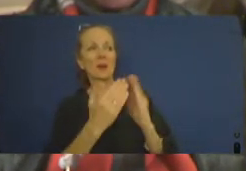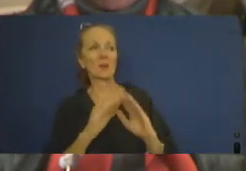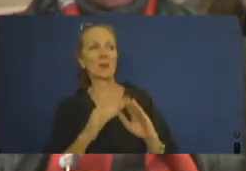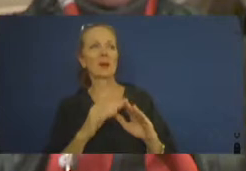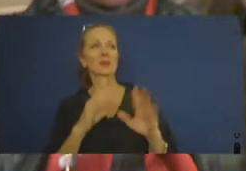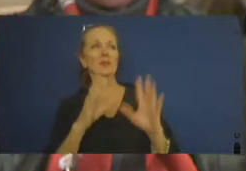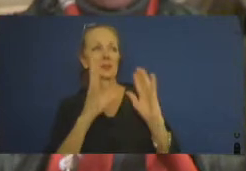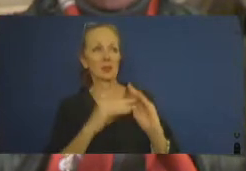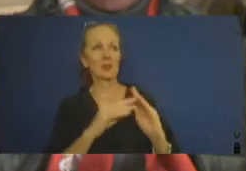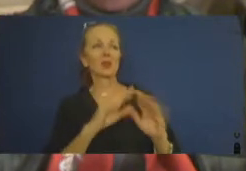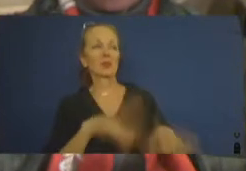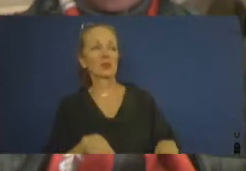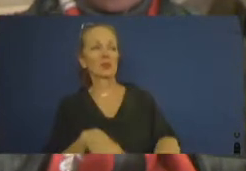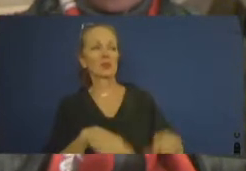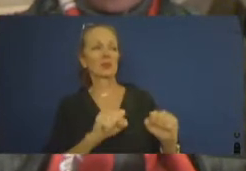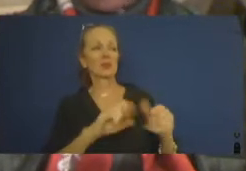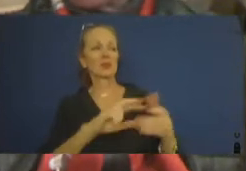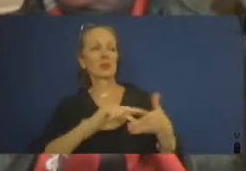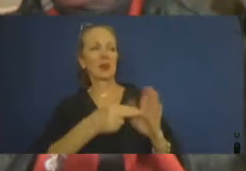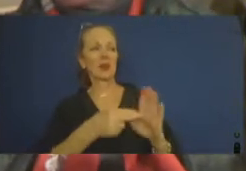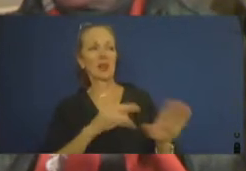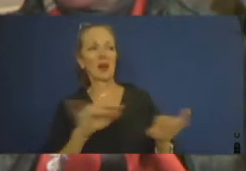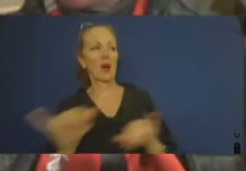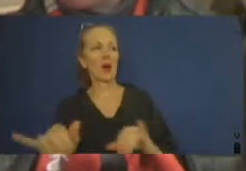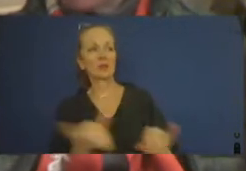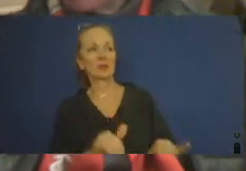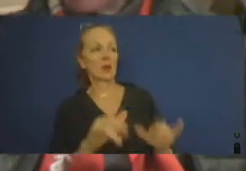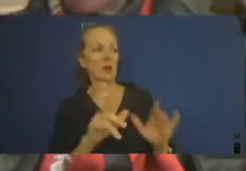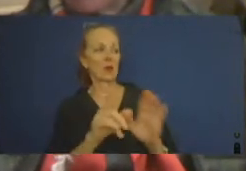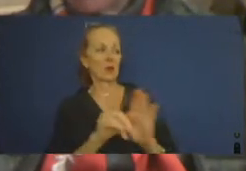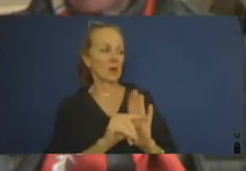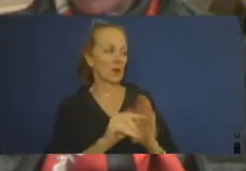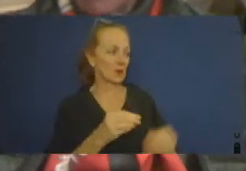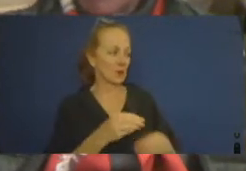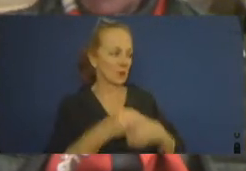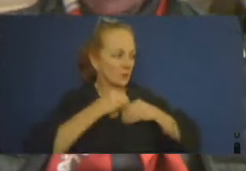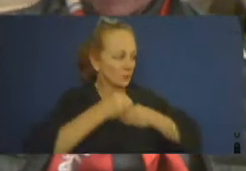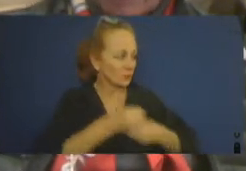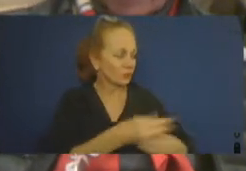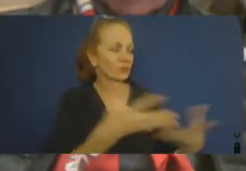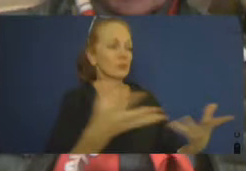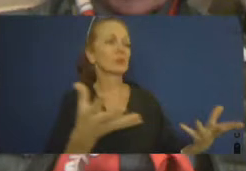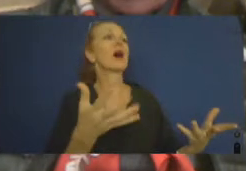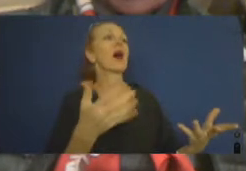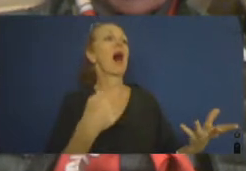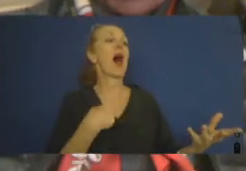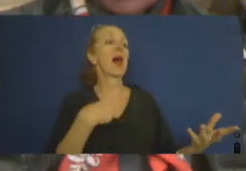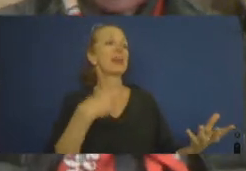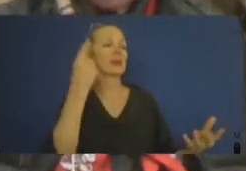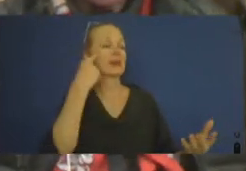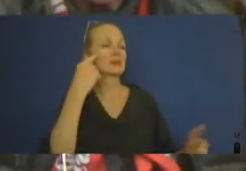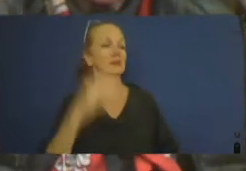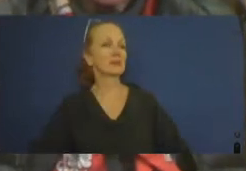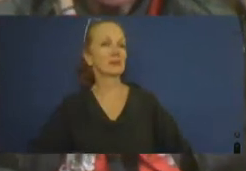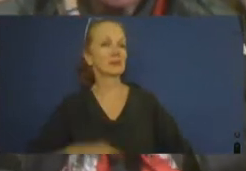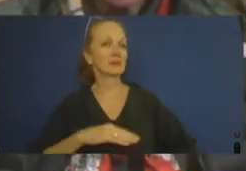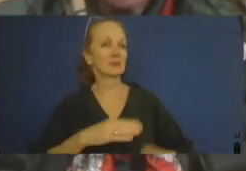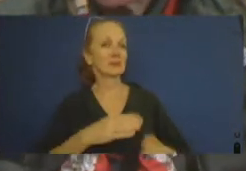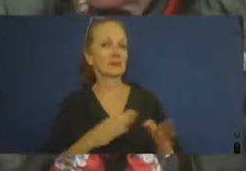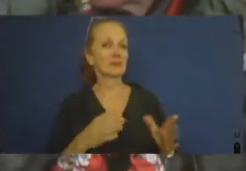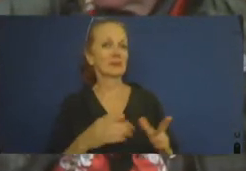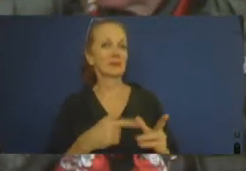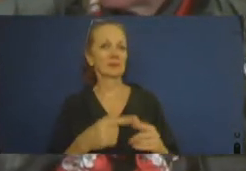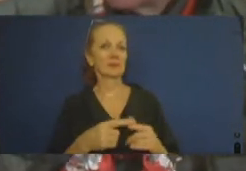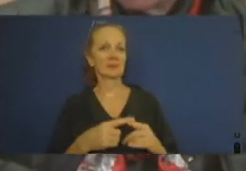an intent, and then what was also published and distributed, which I do think satisfies the general statutes that we are